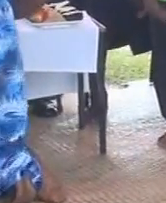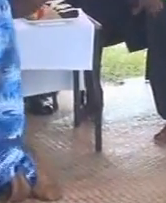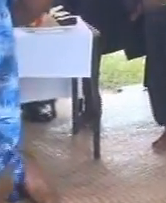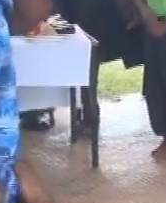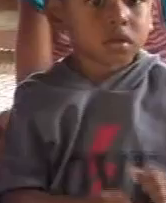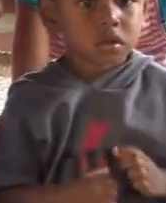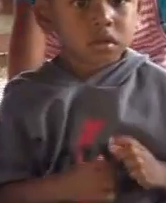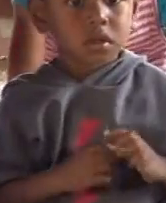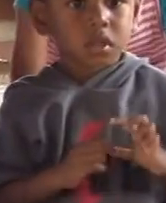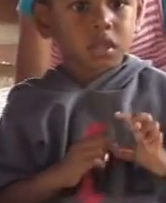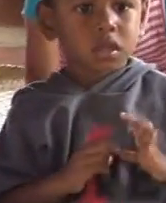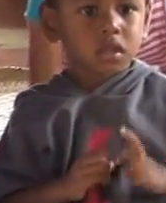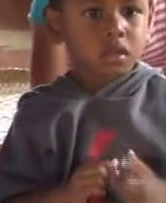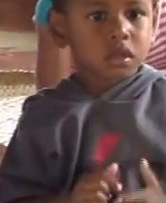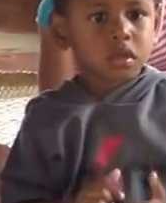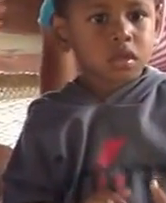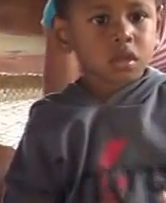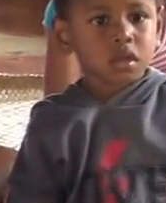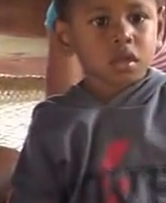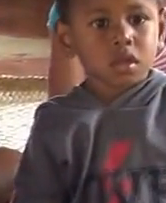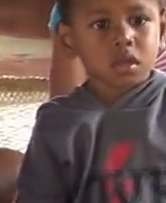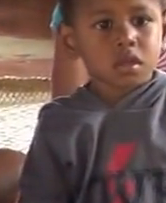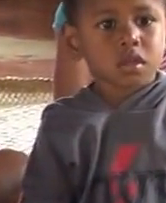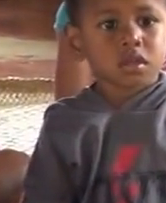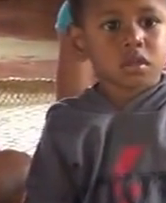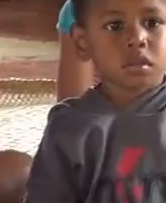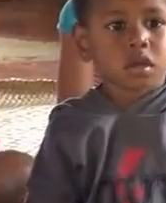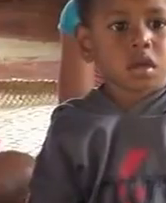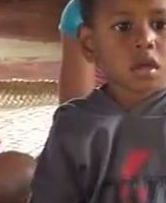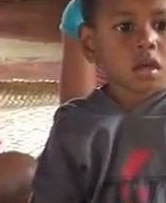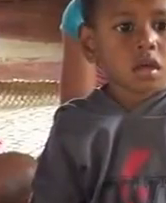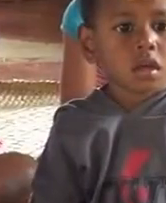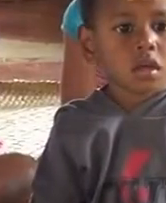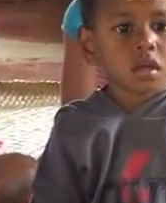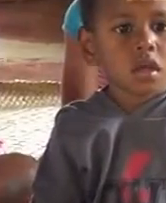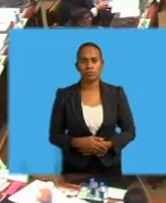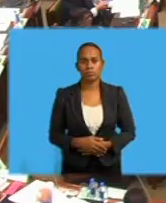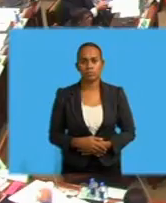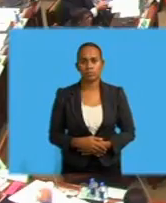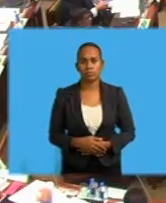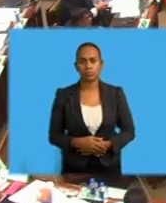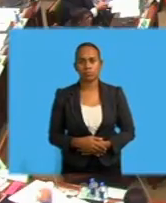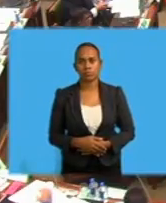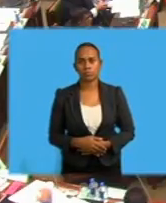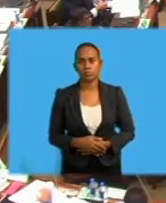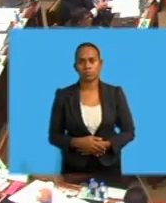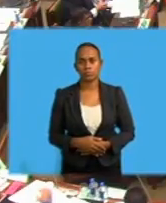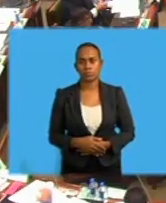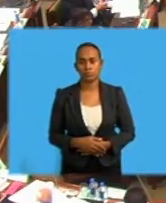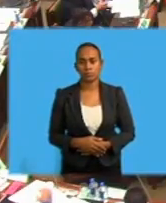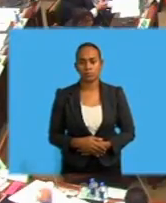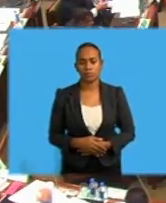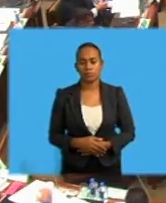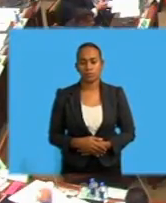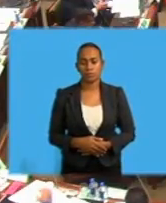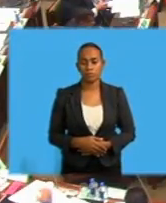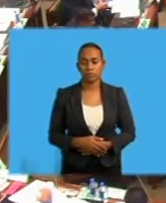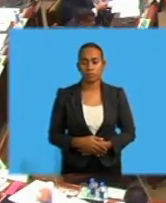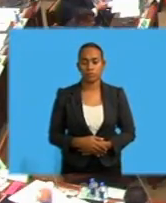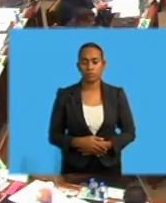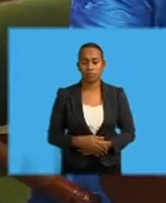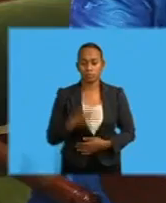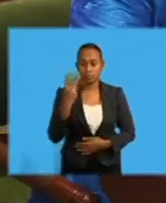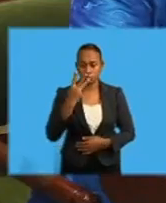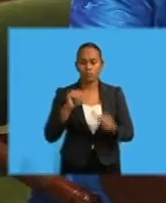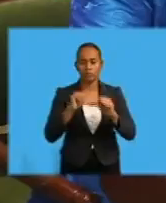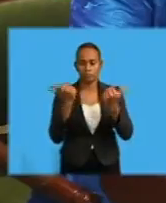ECE receive more salaries than full-time teachers. A motion to further increase the grant allocation for ECE teachers was defeated with